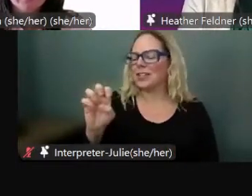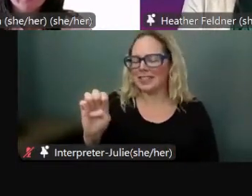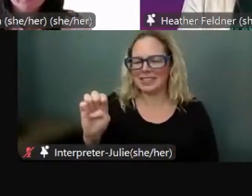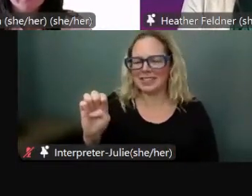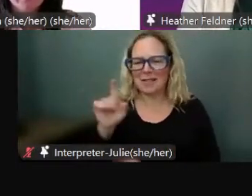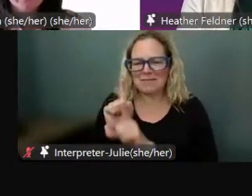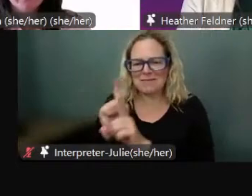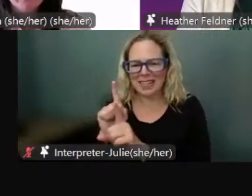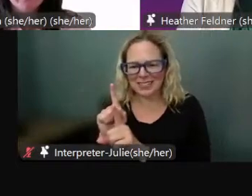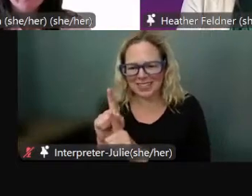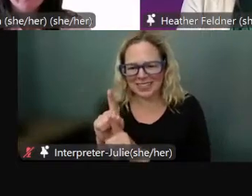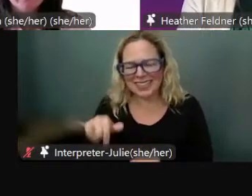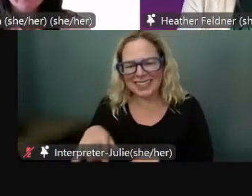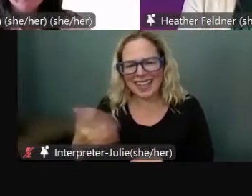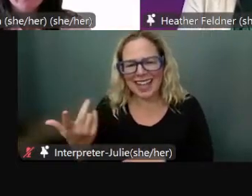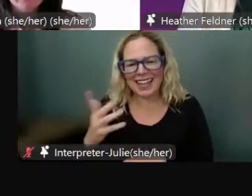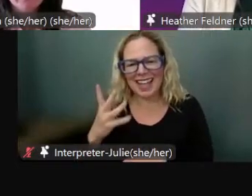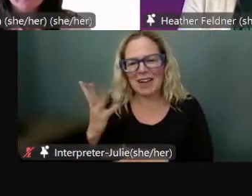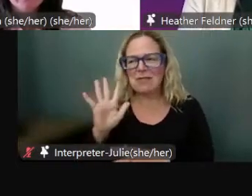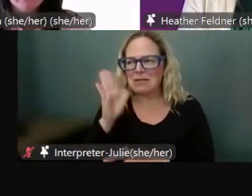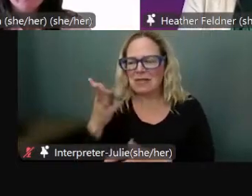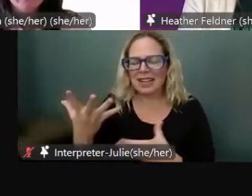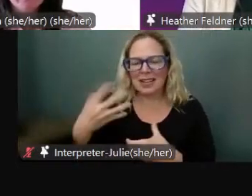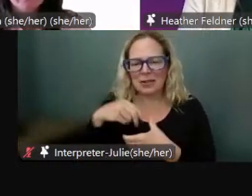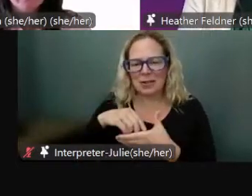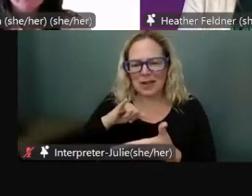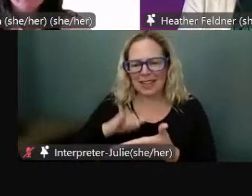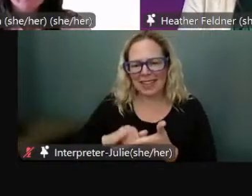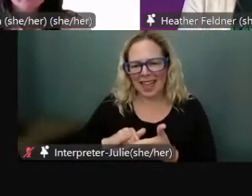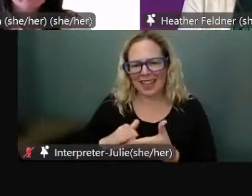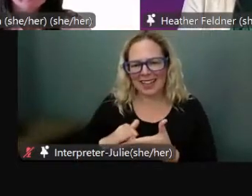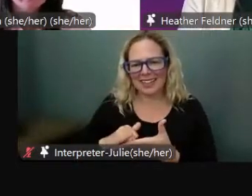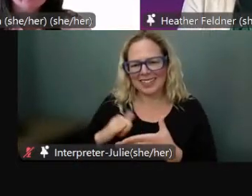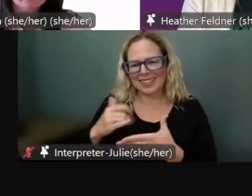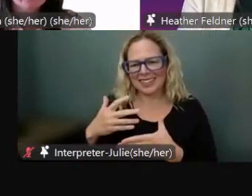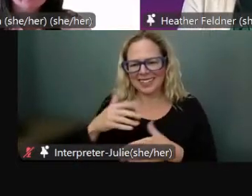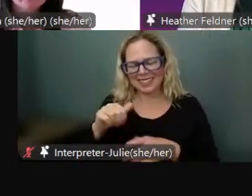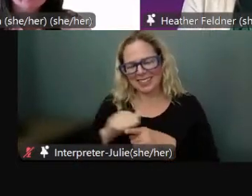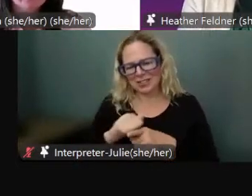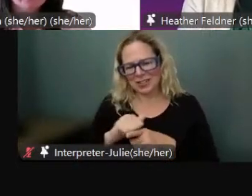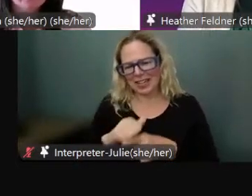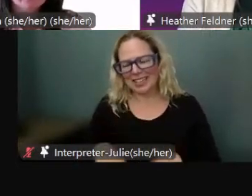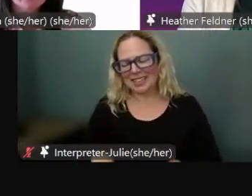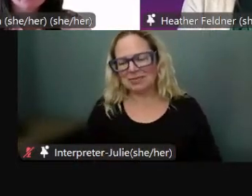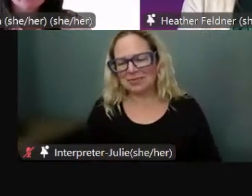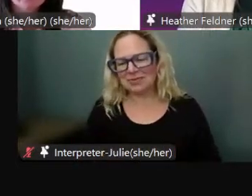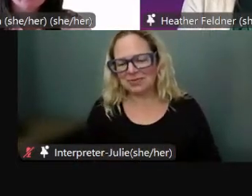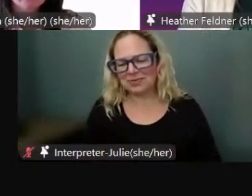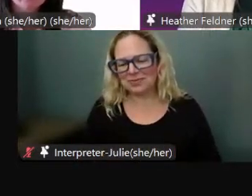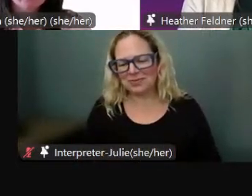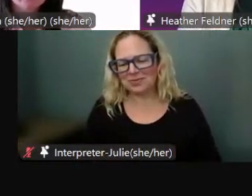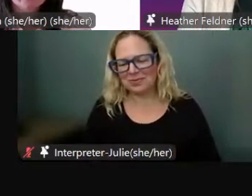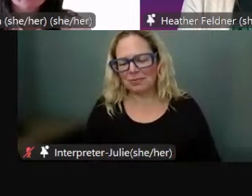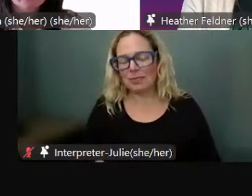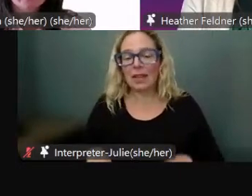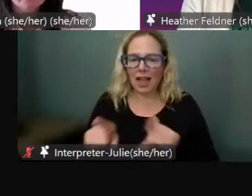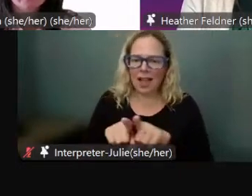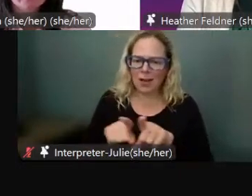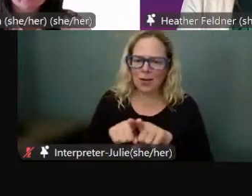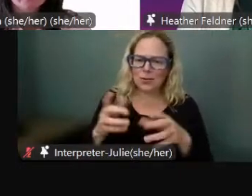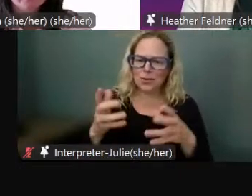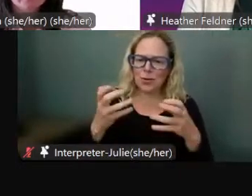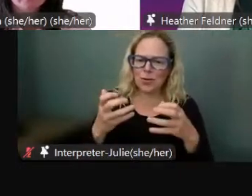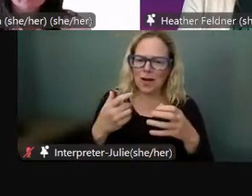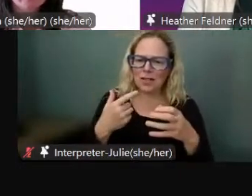probably into our own allyship training. I also wanted to address the question